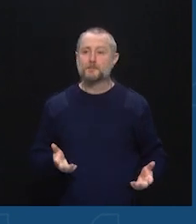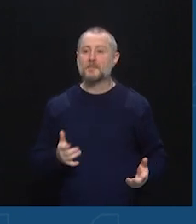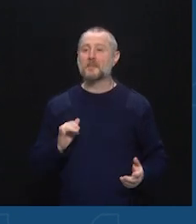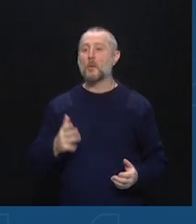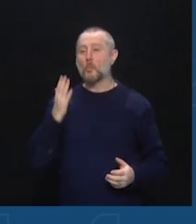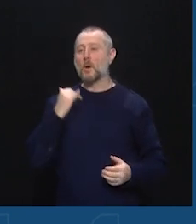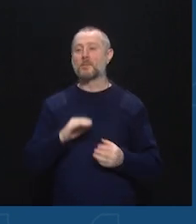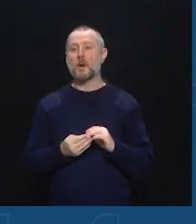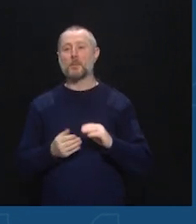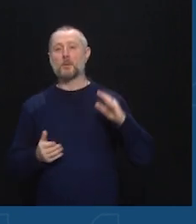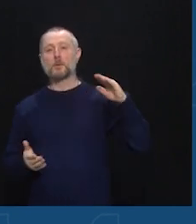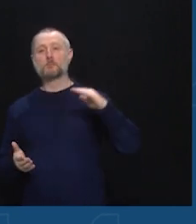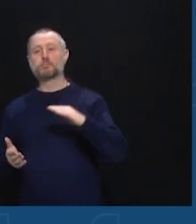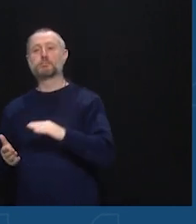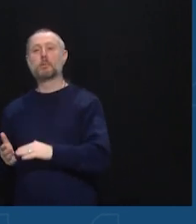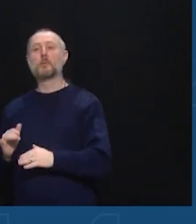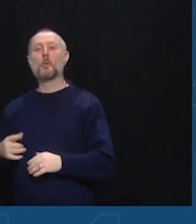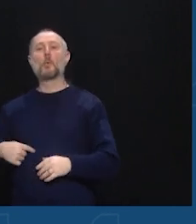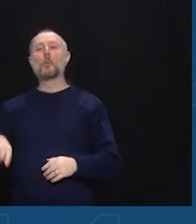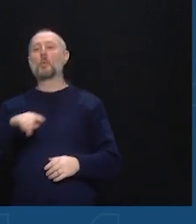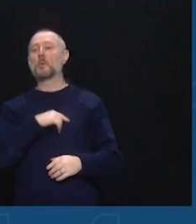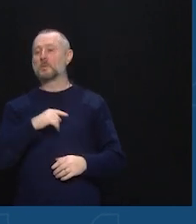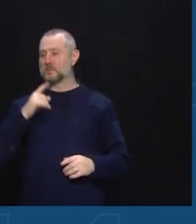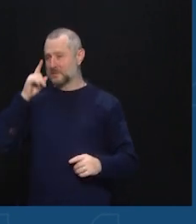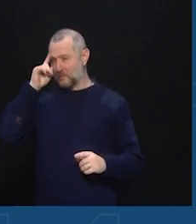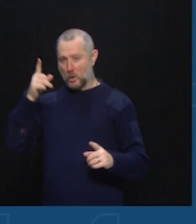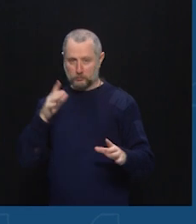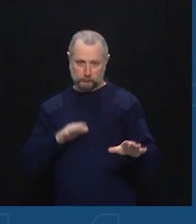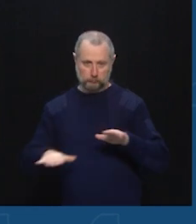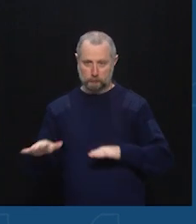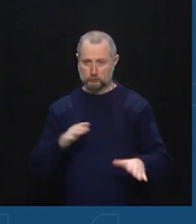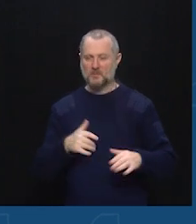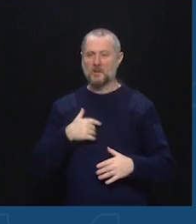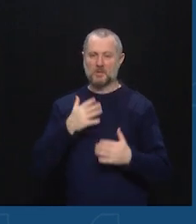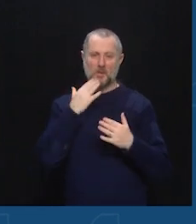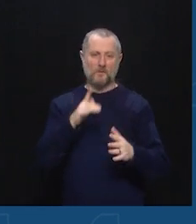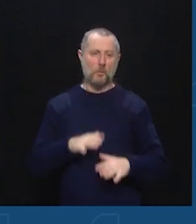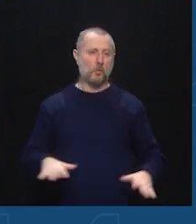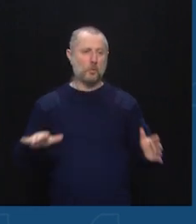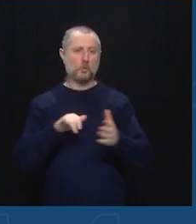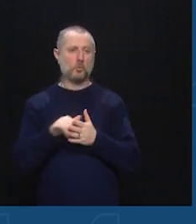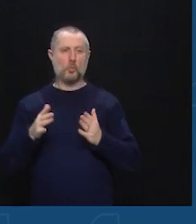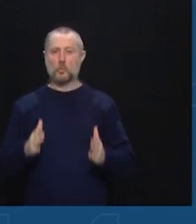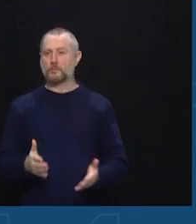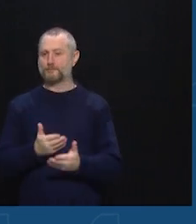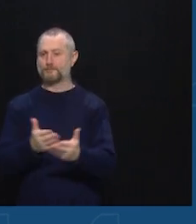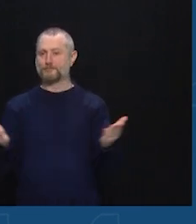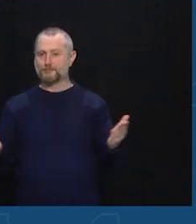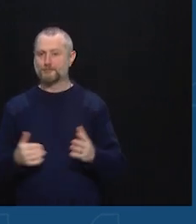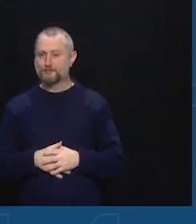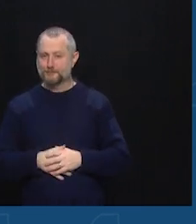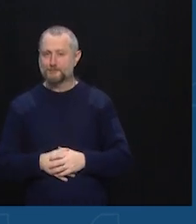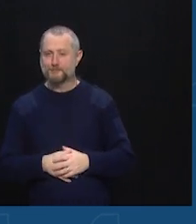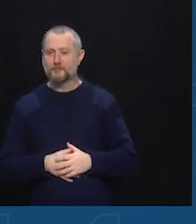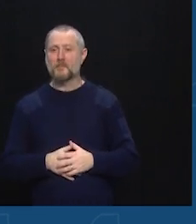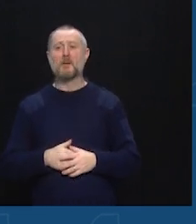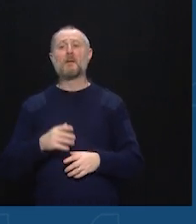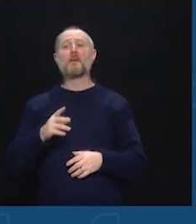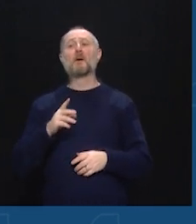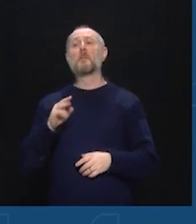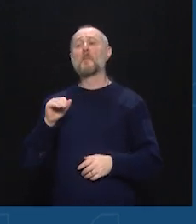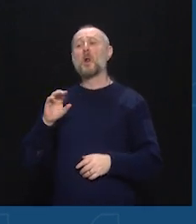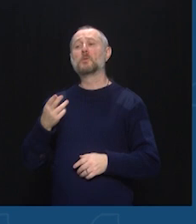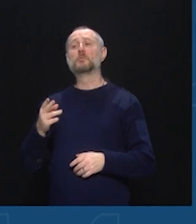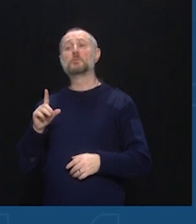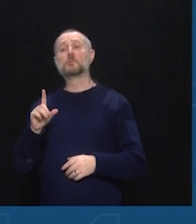because New Yorkers have been so smart about this, and I want to thank all of them. And if you just compare literally from March of 2020 when this